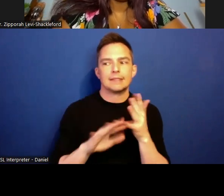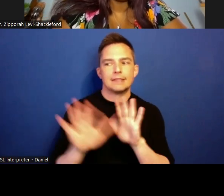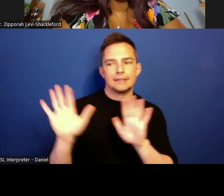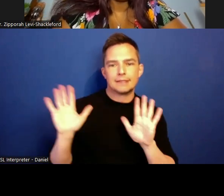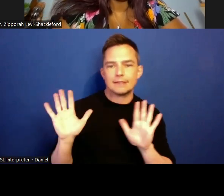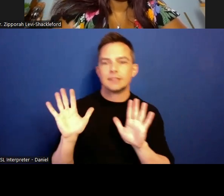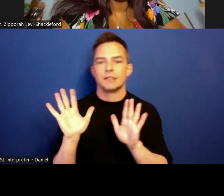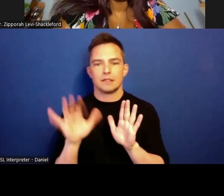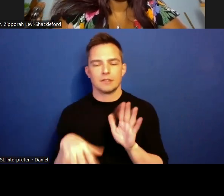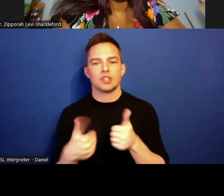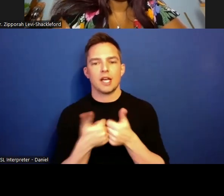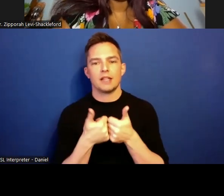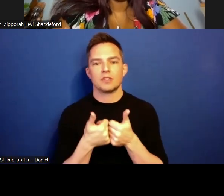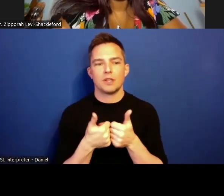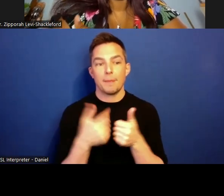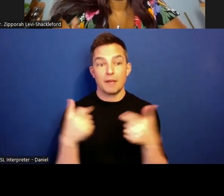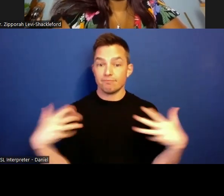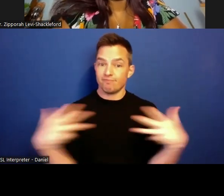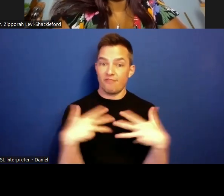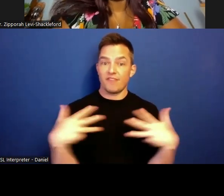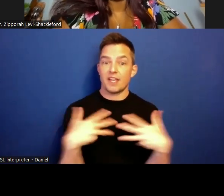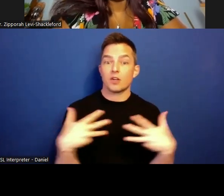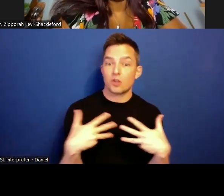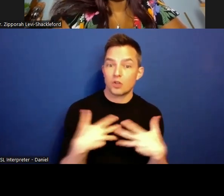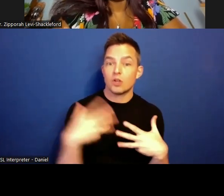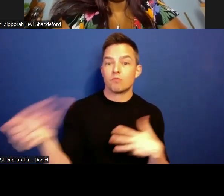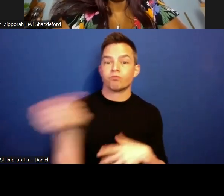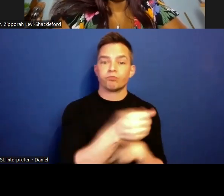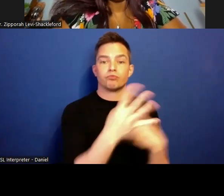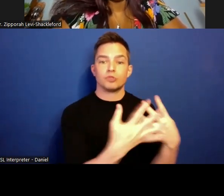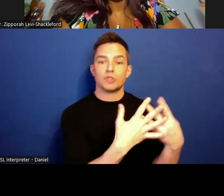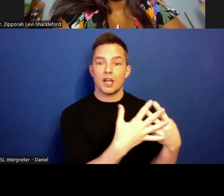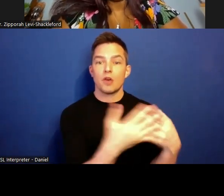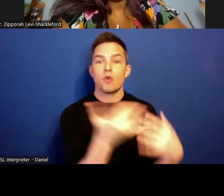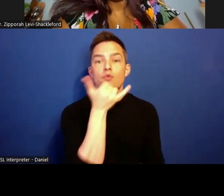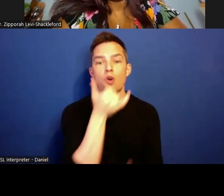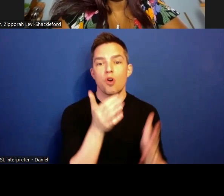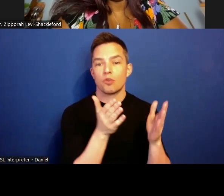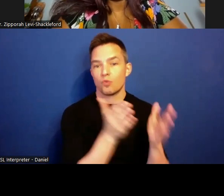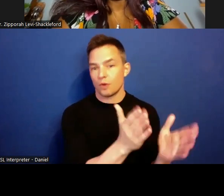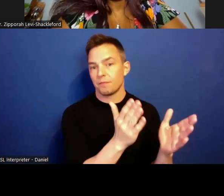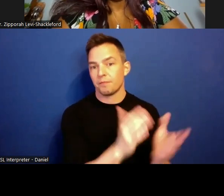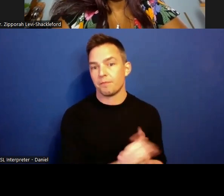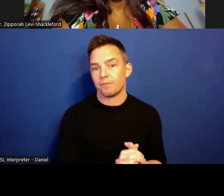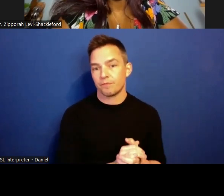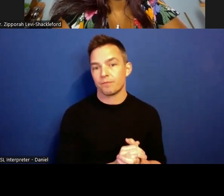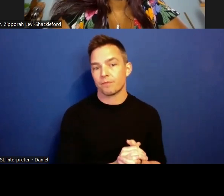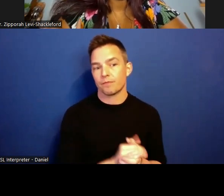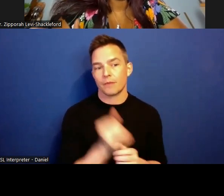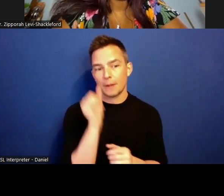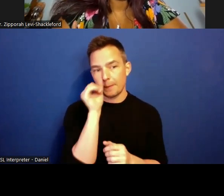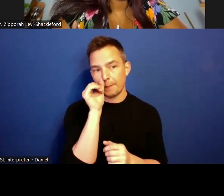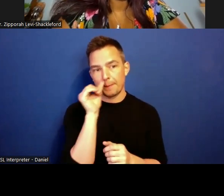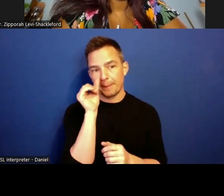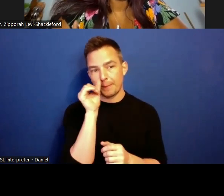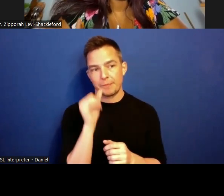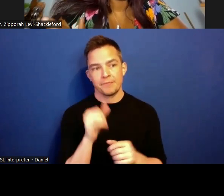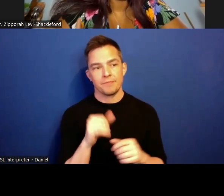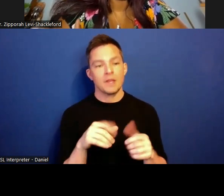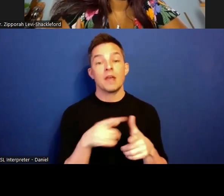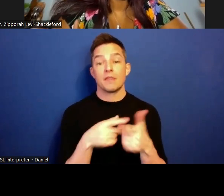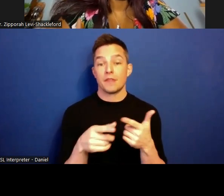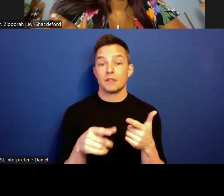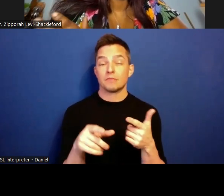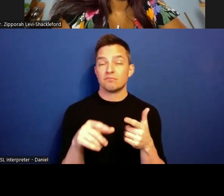health challenges out of fear of being incarcerated wrongly. Um, and then,